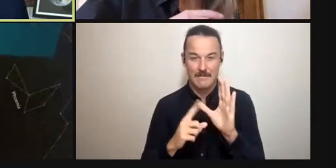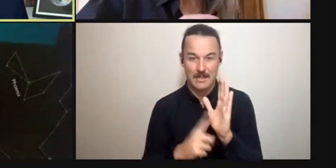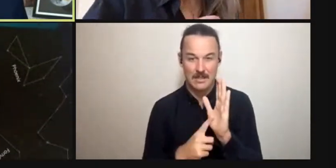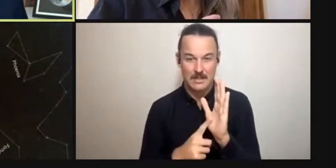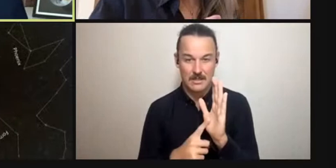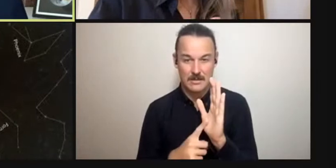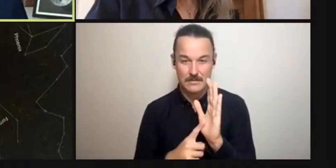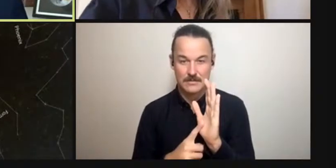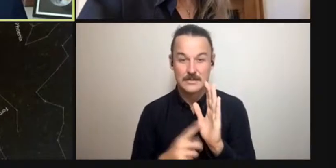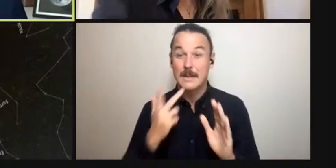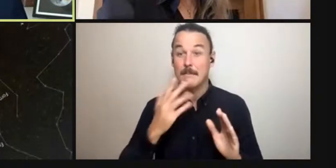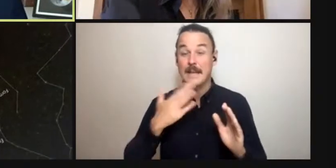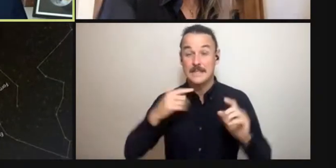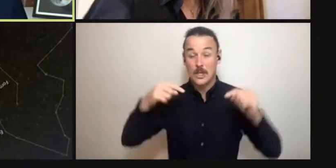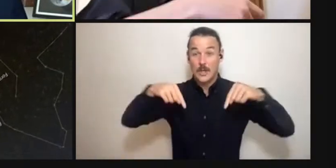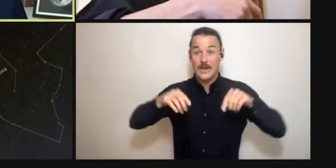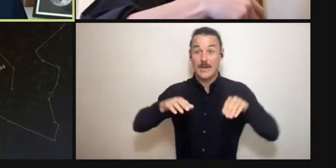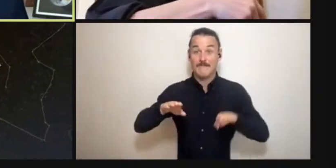of interest.